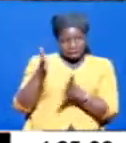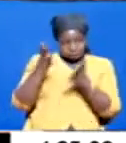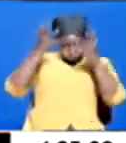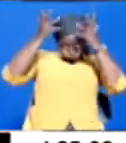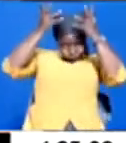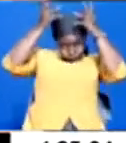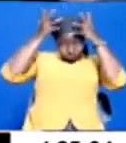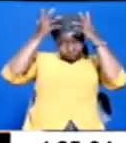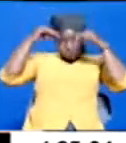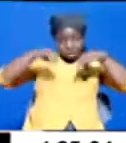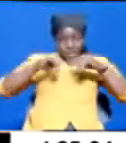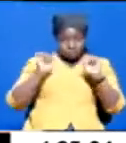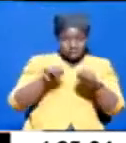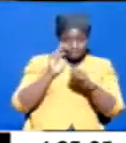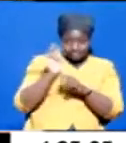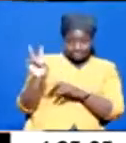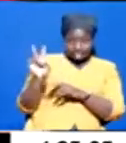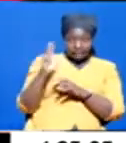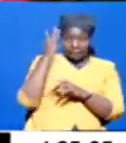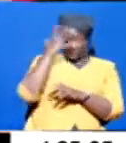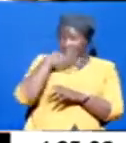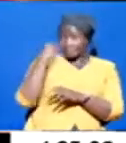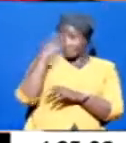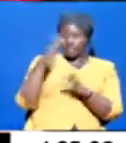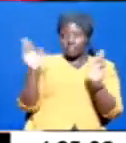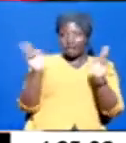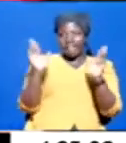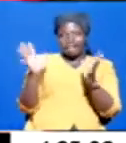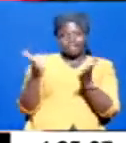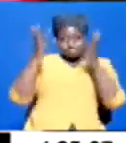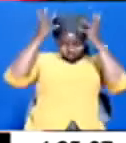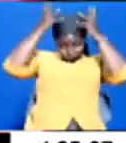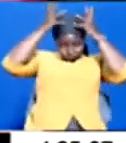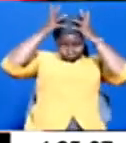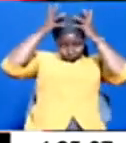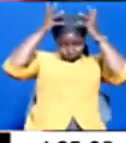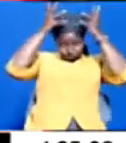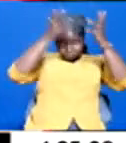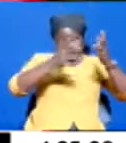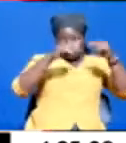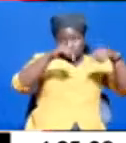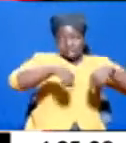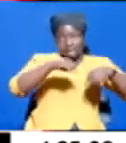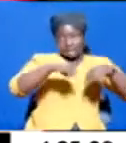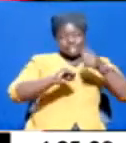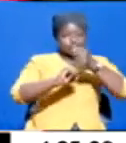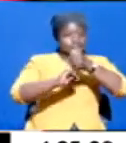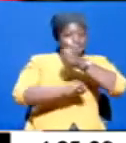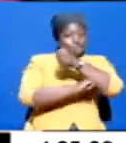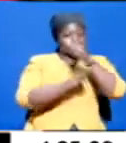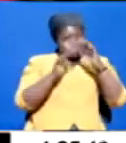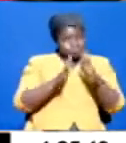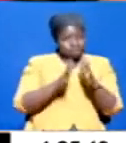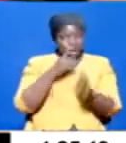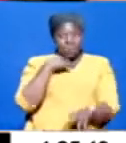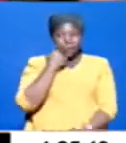she's so beautiful, ready to hand over the crown today. And the event is sponsored by Equity Bank,